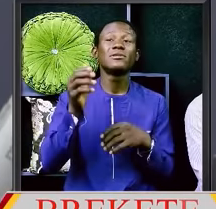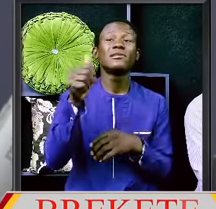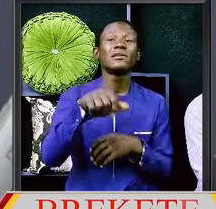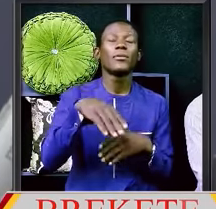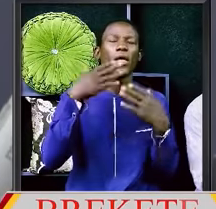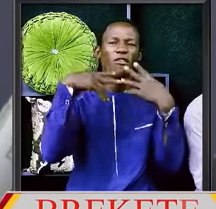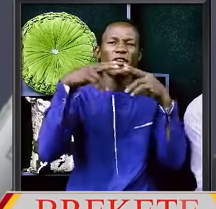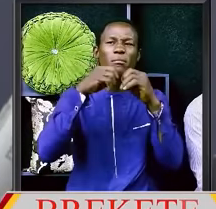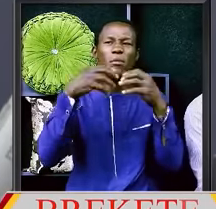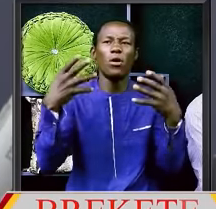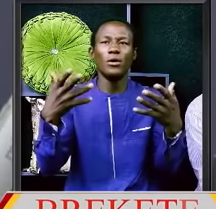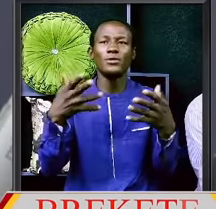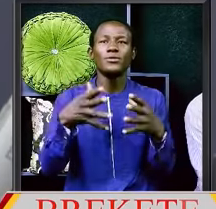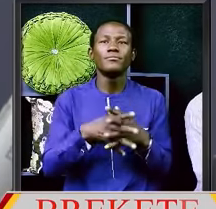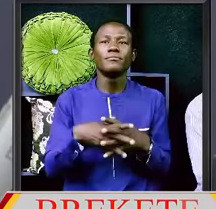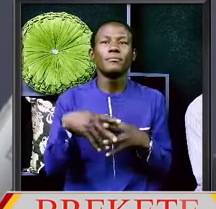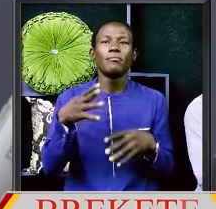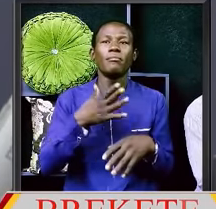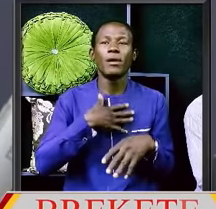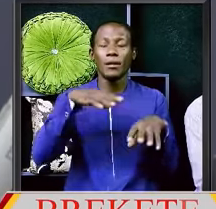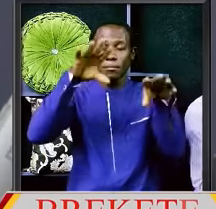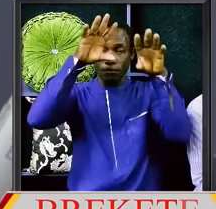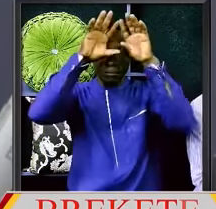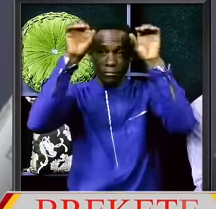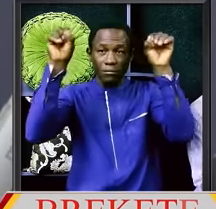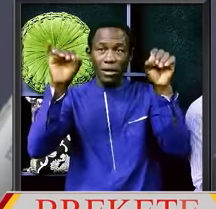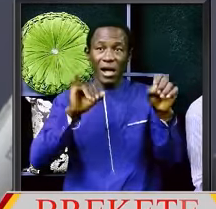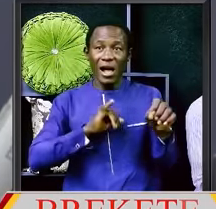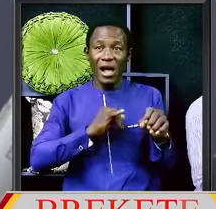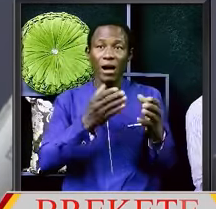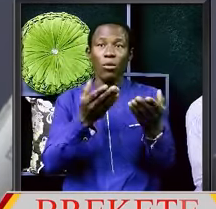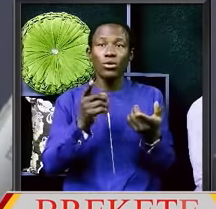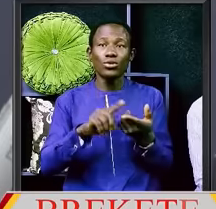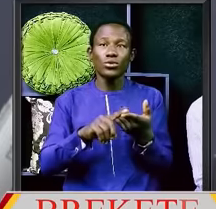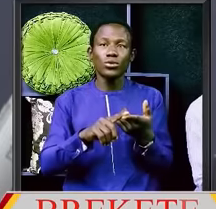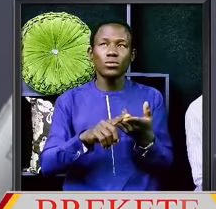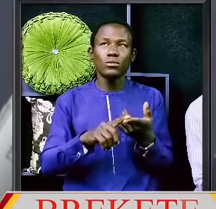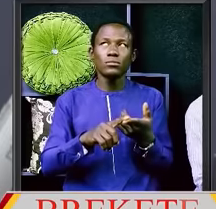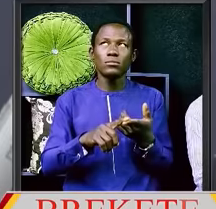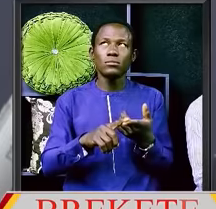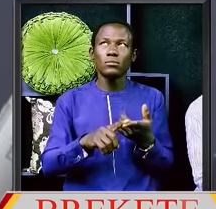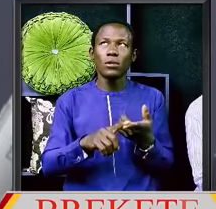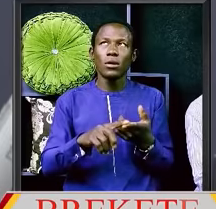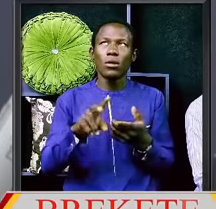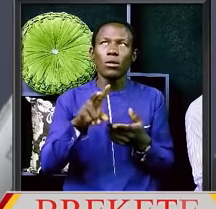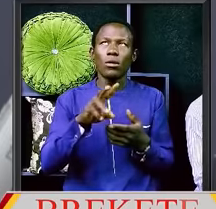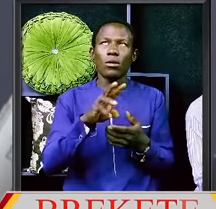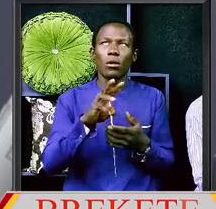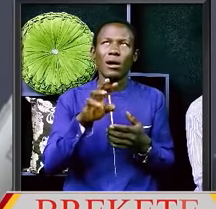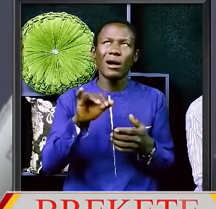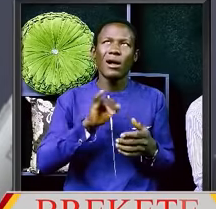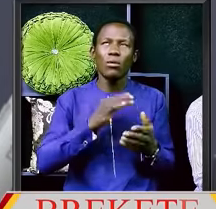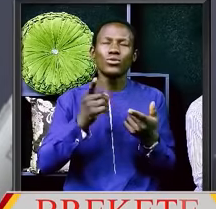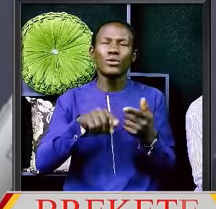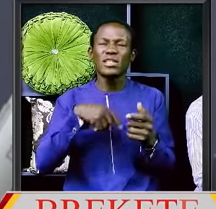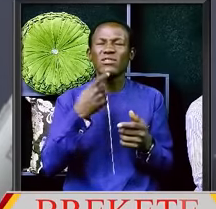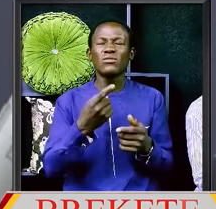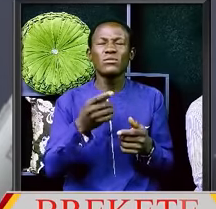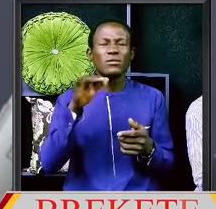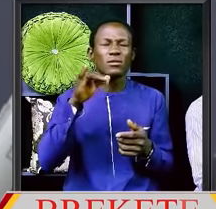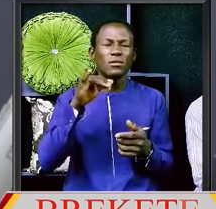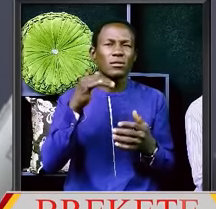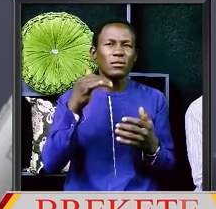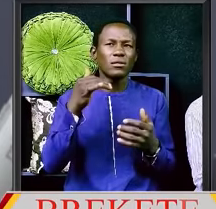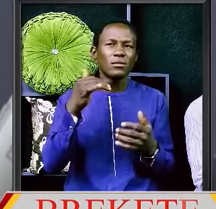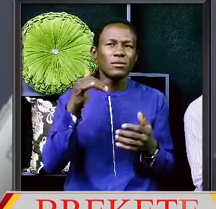Yes, thank you very much, Ordinary President. I watched this program yesterday. I want to tell you that everyone around